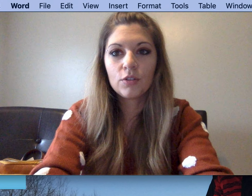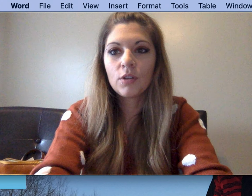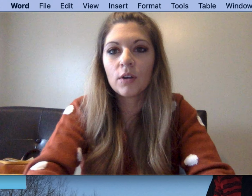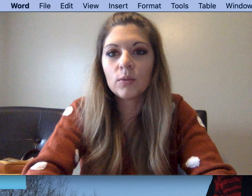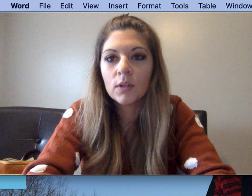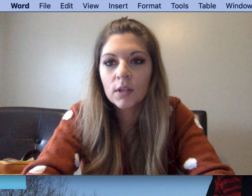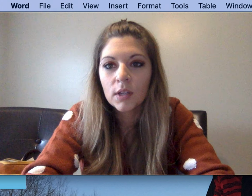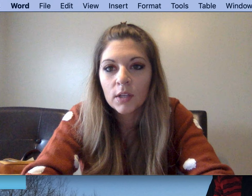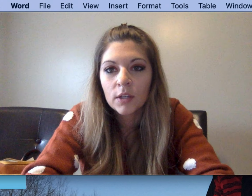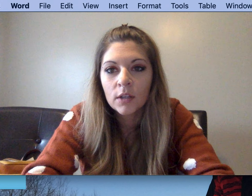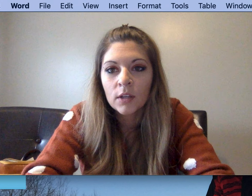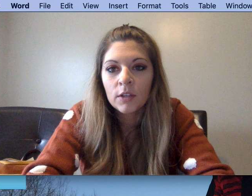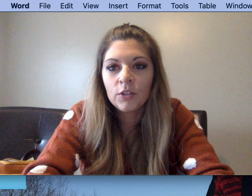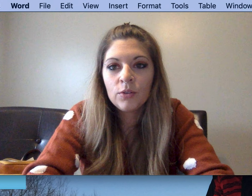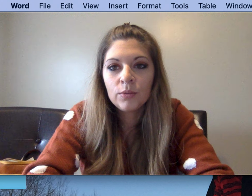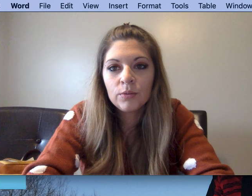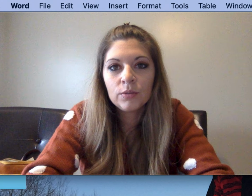So,